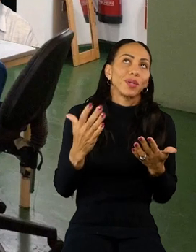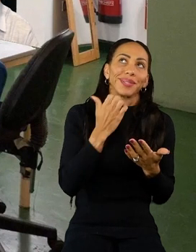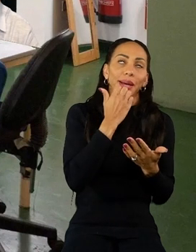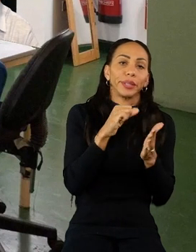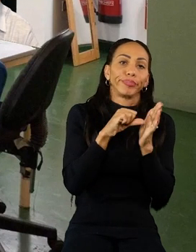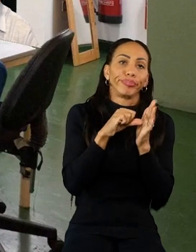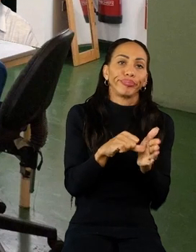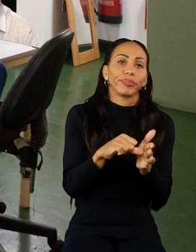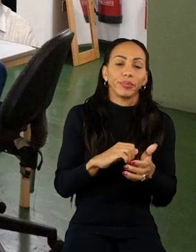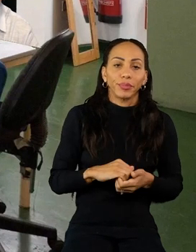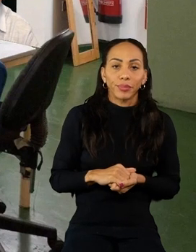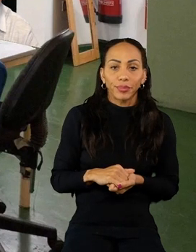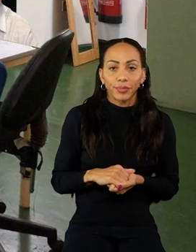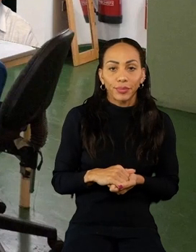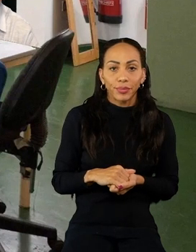sounds very good.